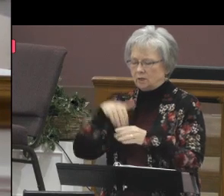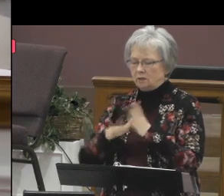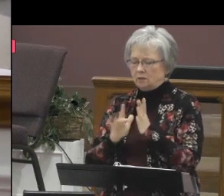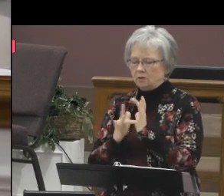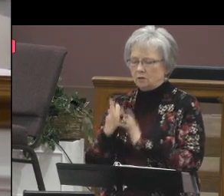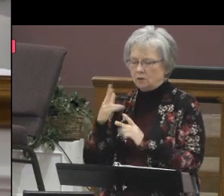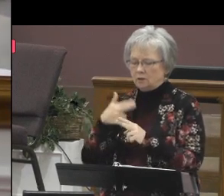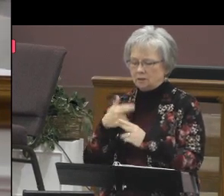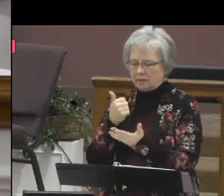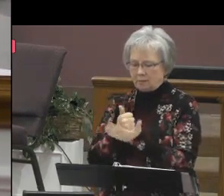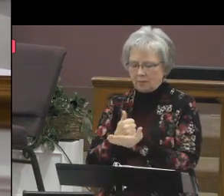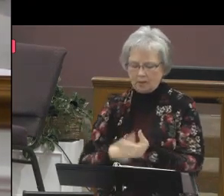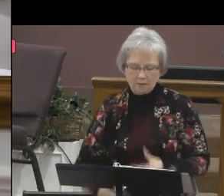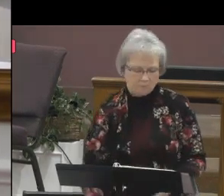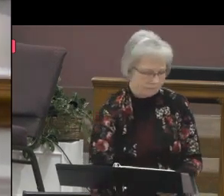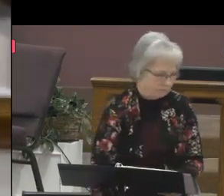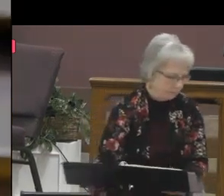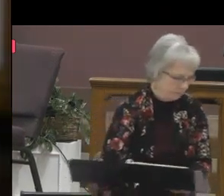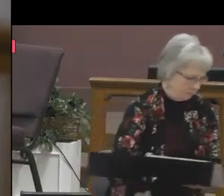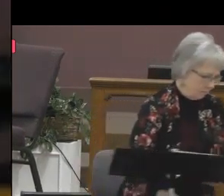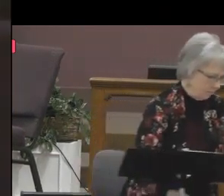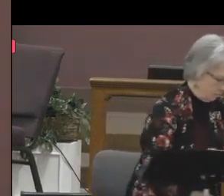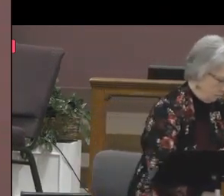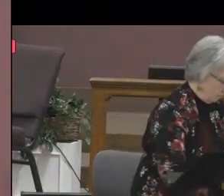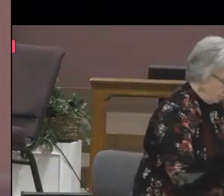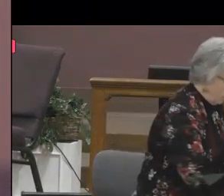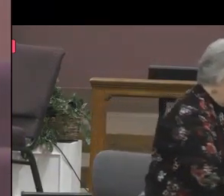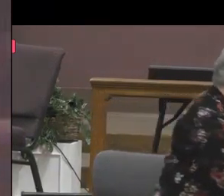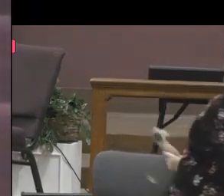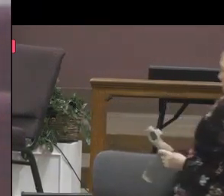Amen. Amen.